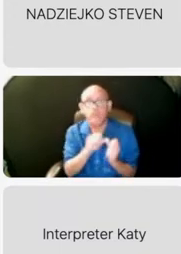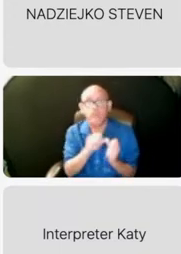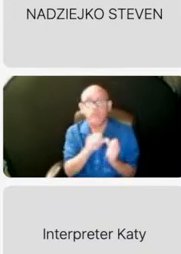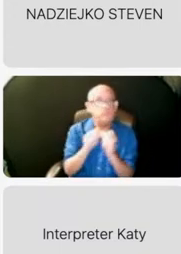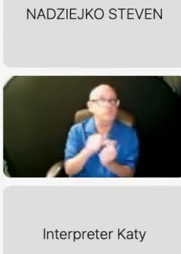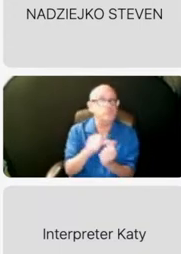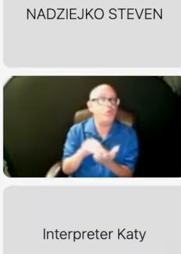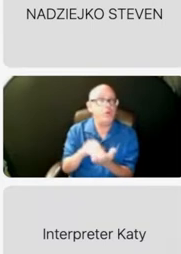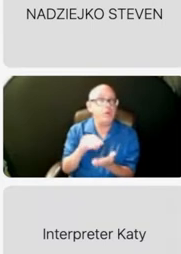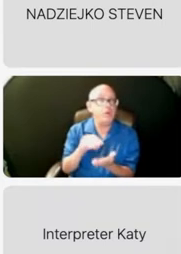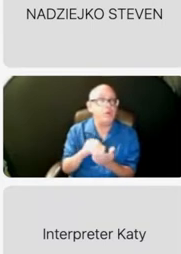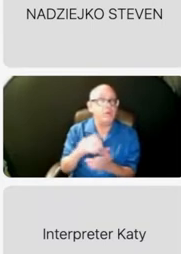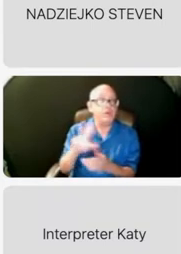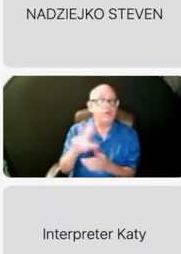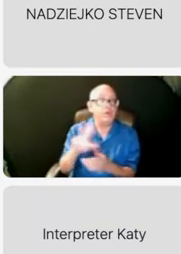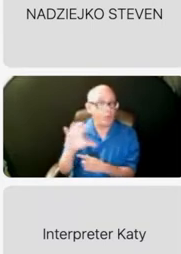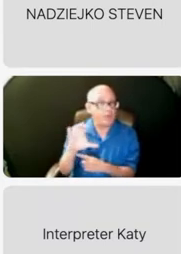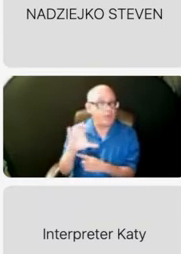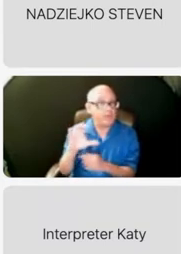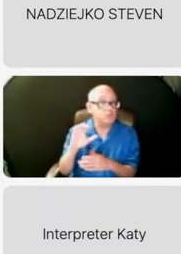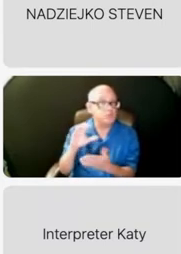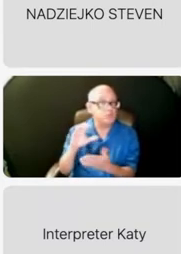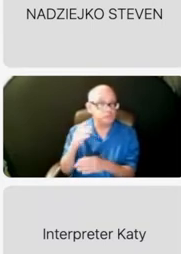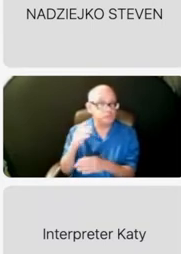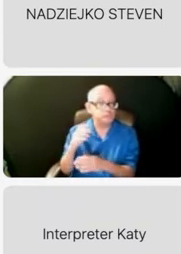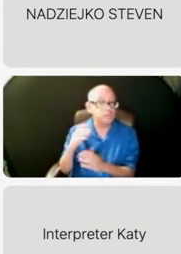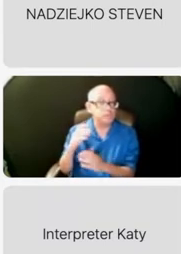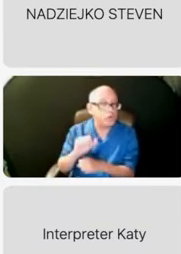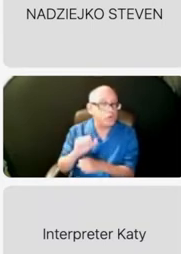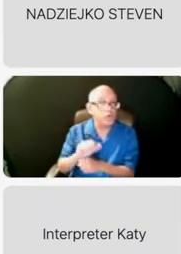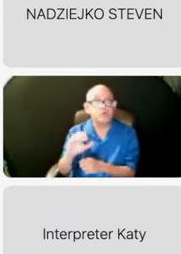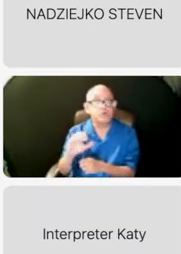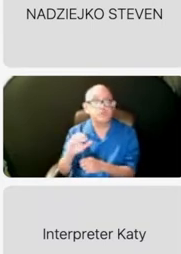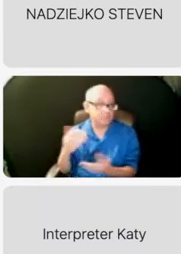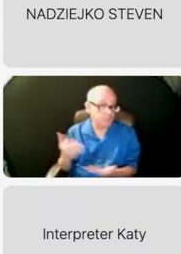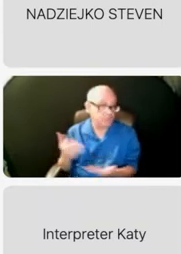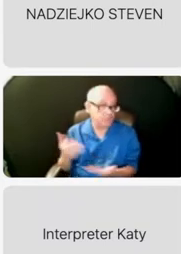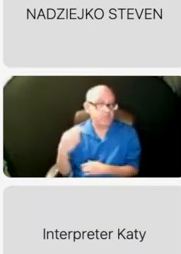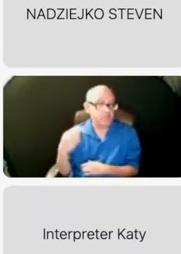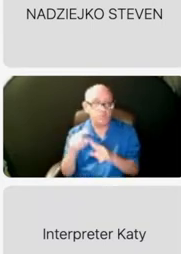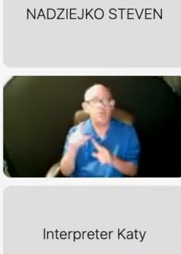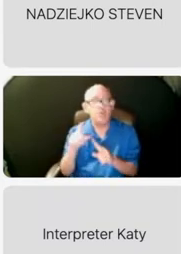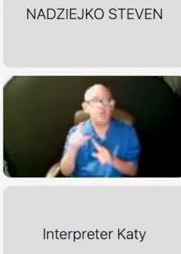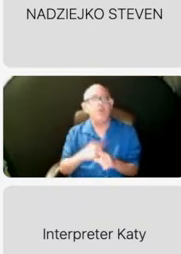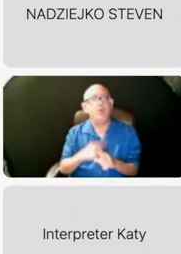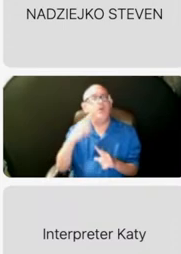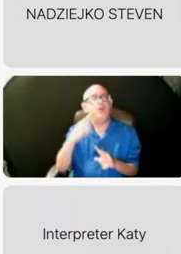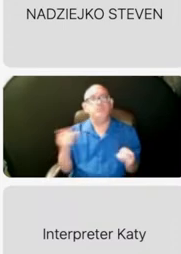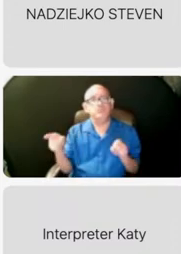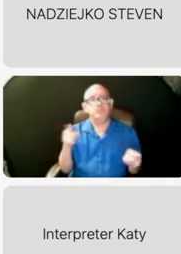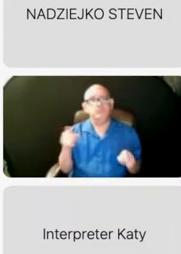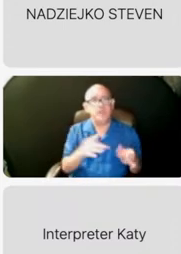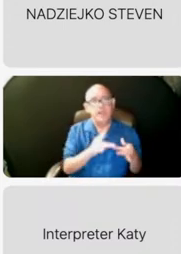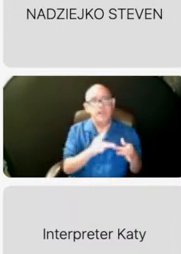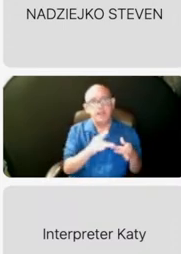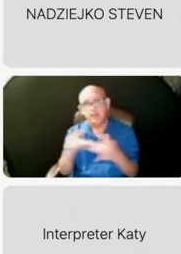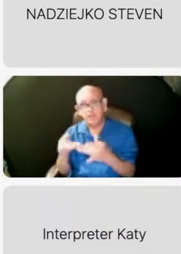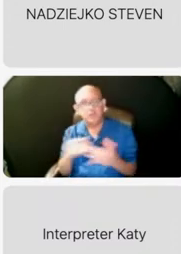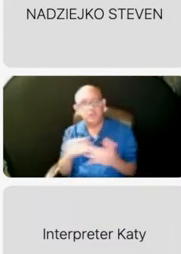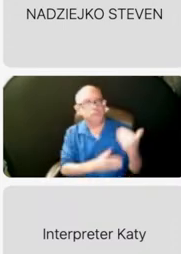vocational level at our high school so it was good to see that they were able to take so many students so that they